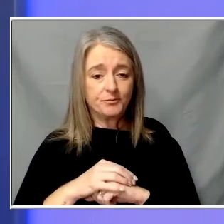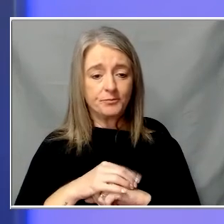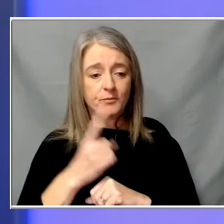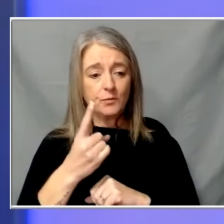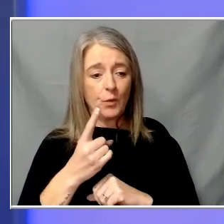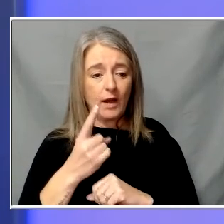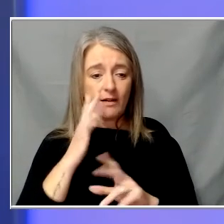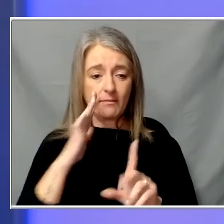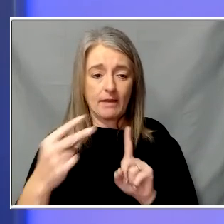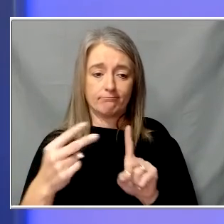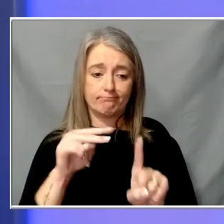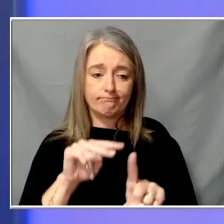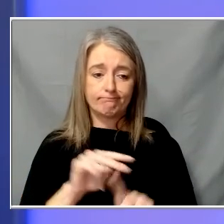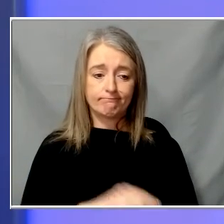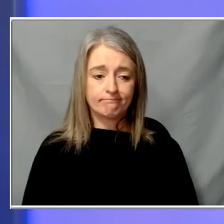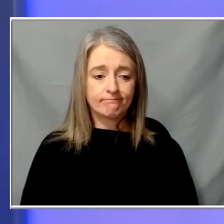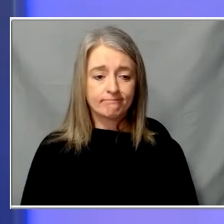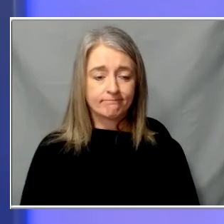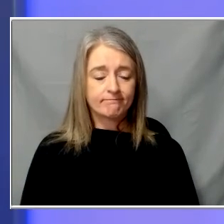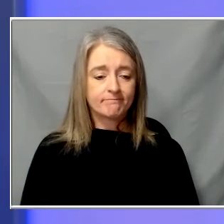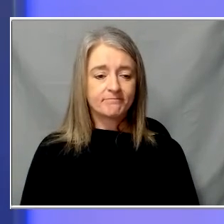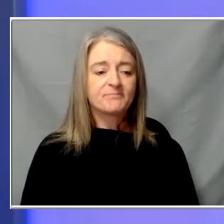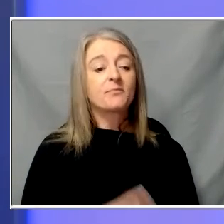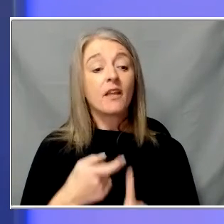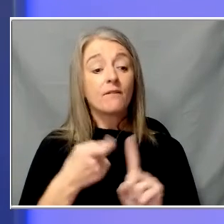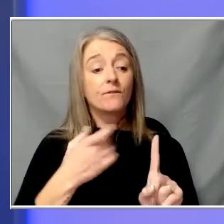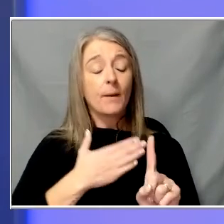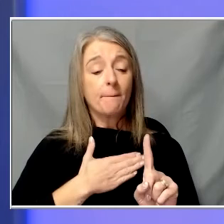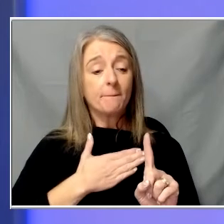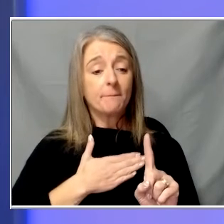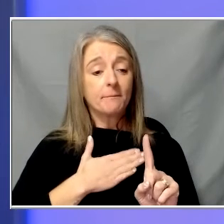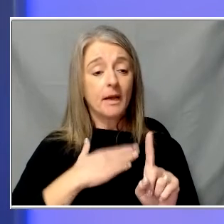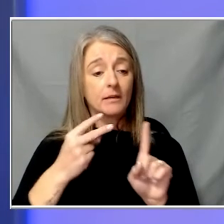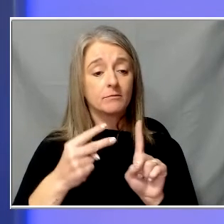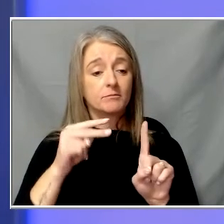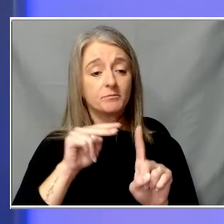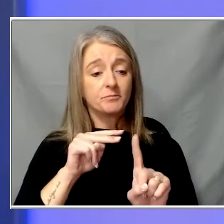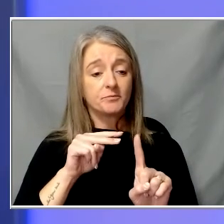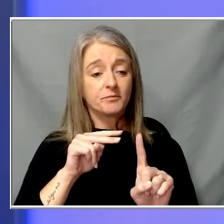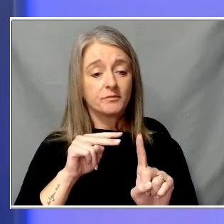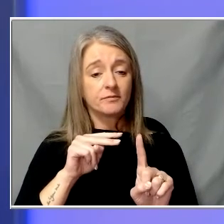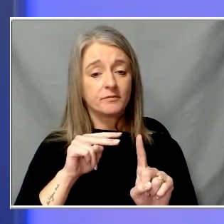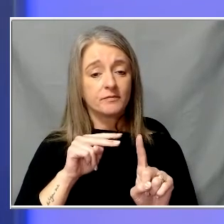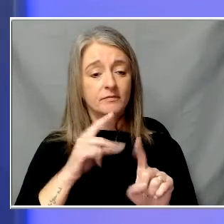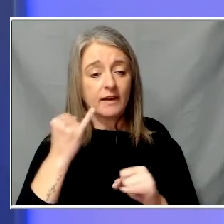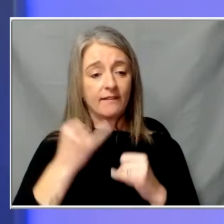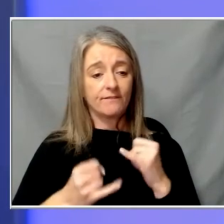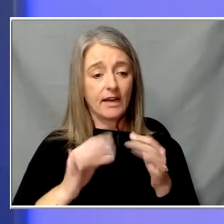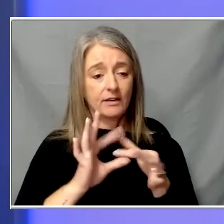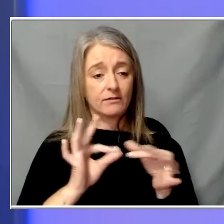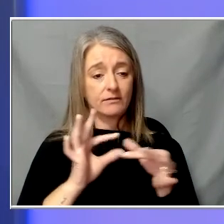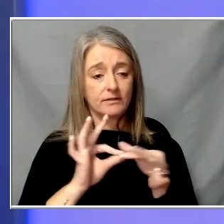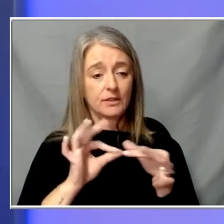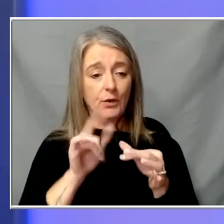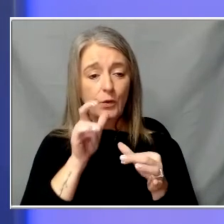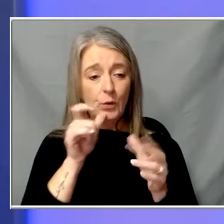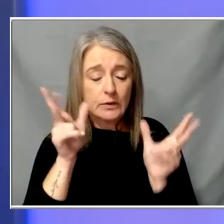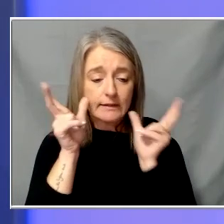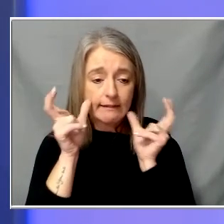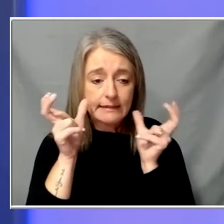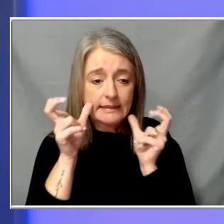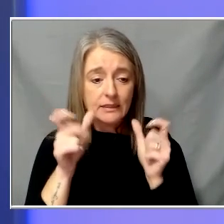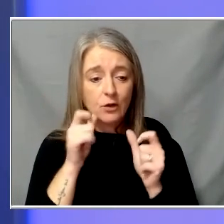had. But I think, from my perspective, I think one of my final thoughts to anyone that's listening or that's